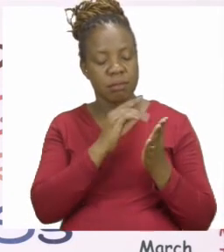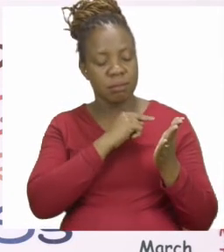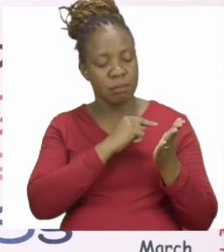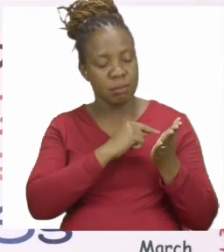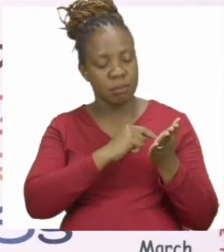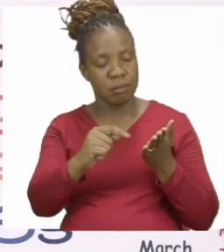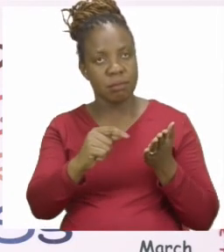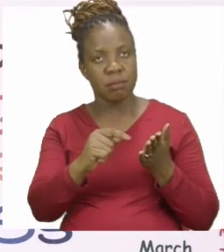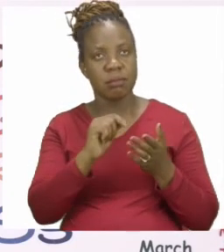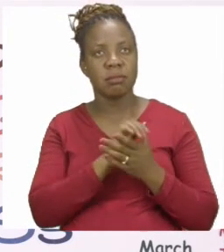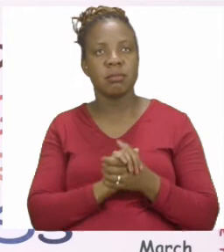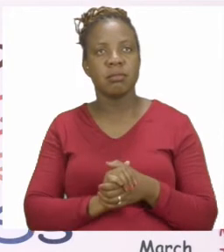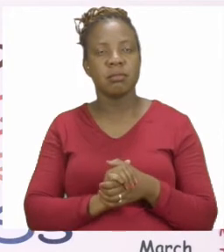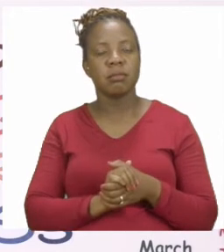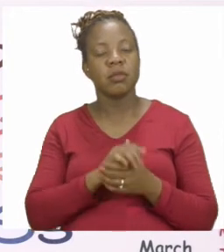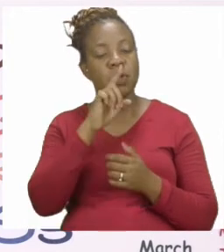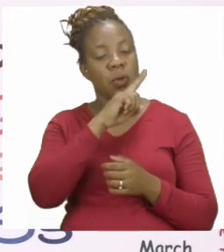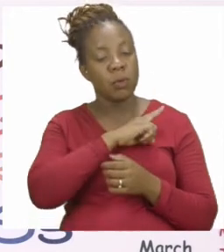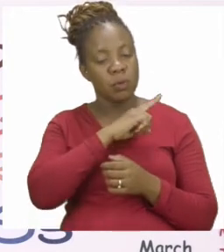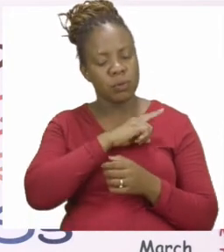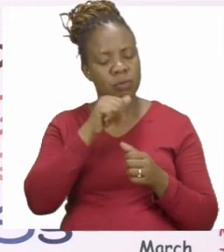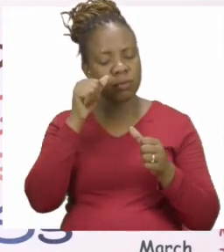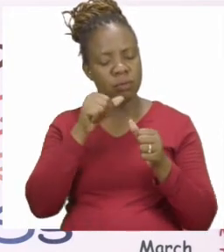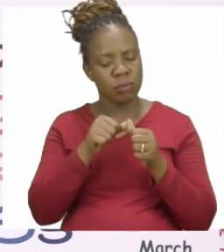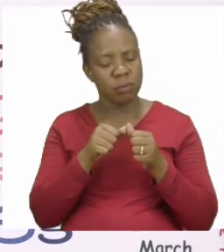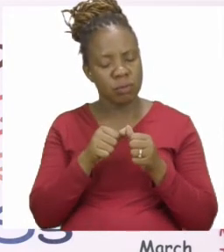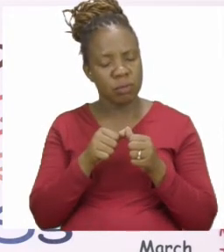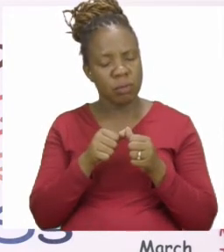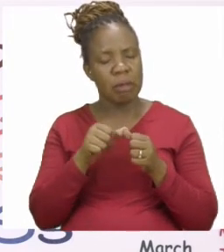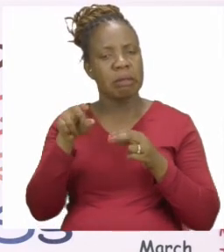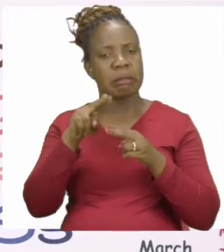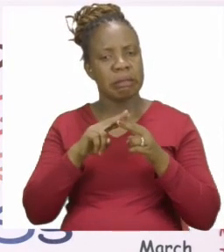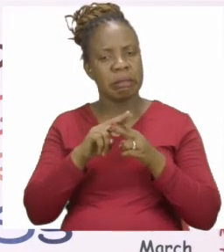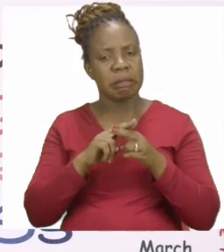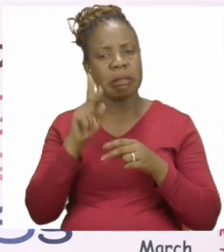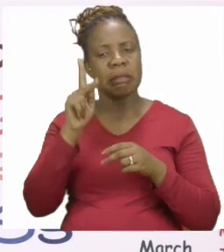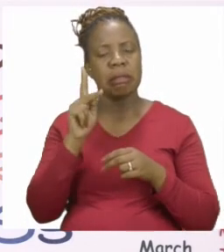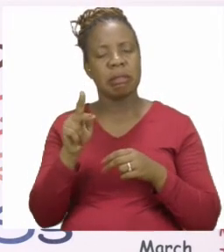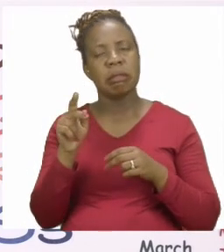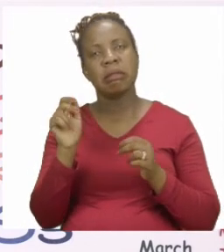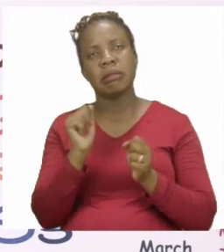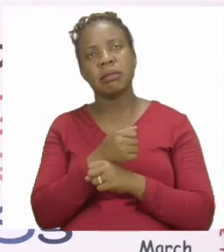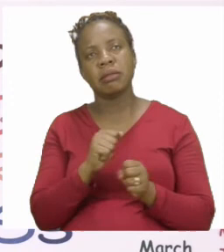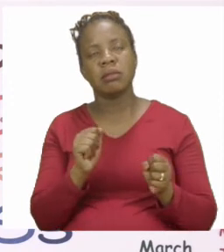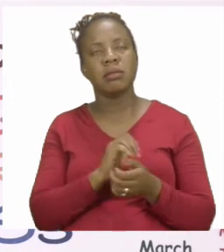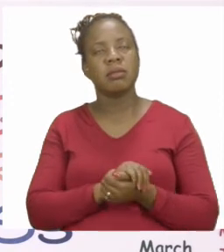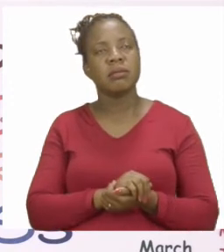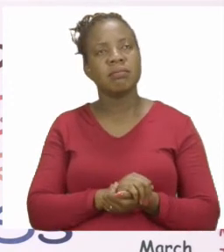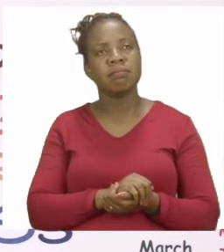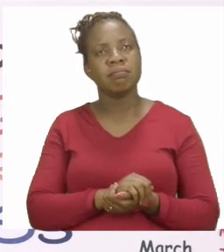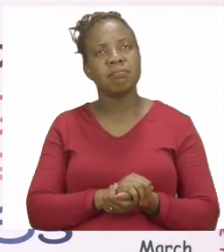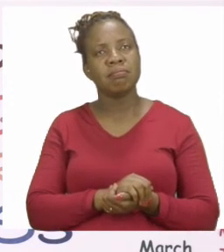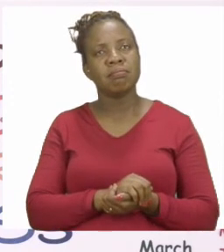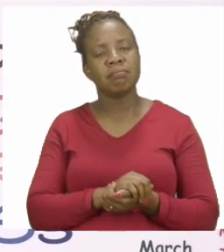scratch it out so that you remember not to use it again. Now, everyone, look